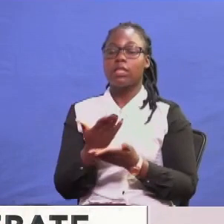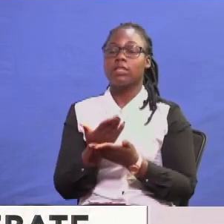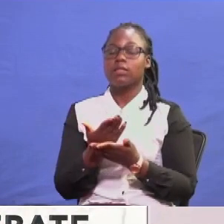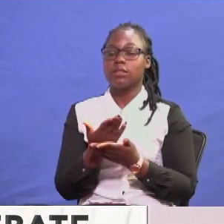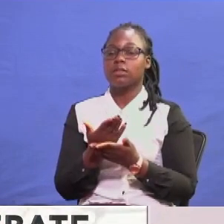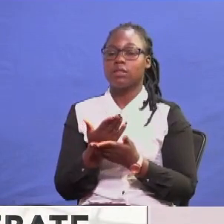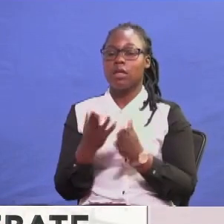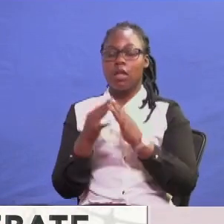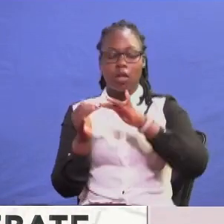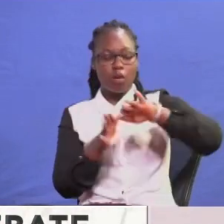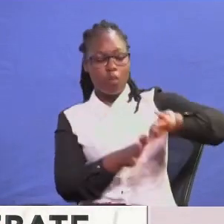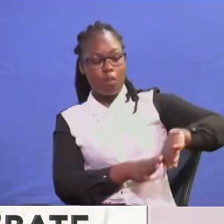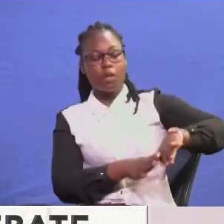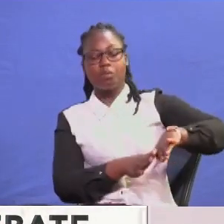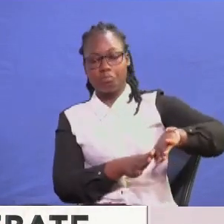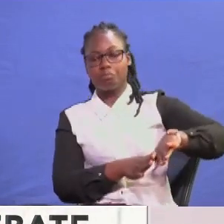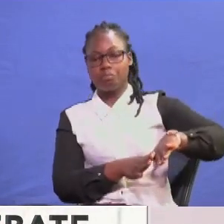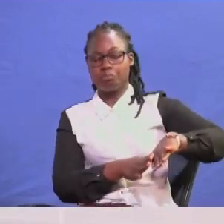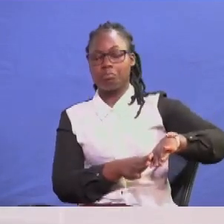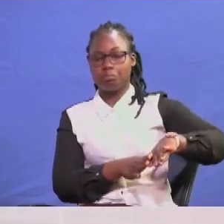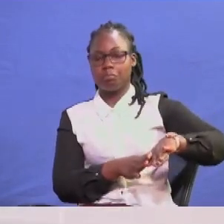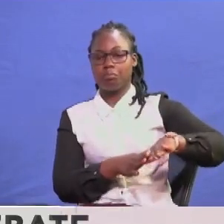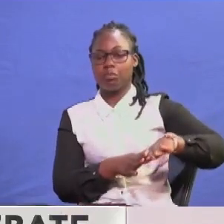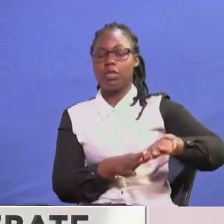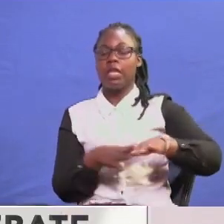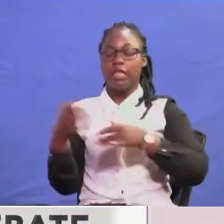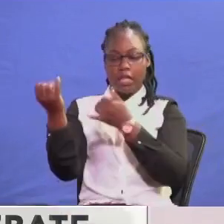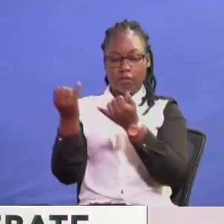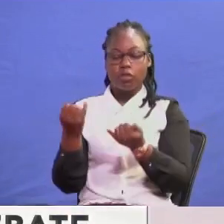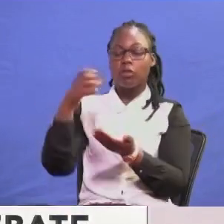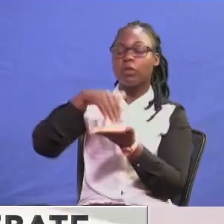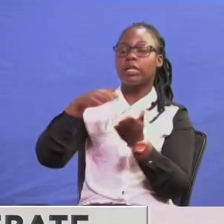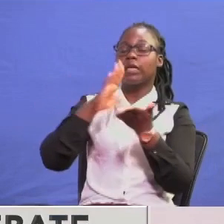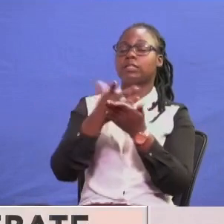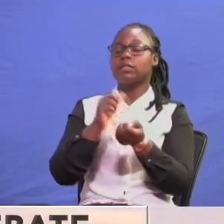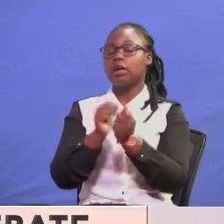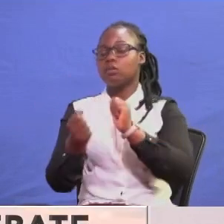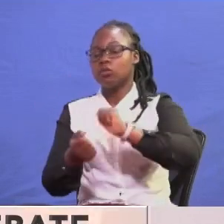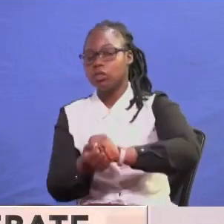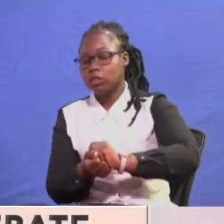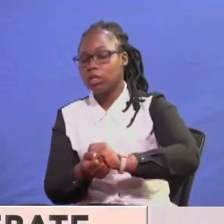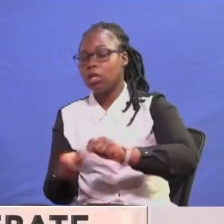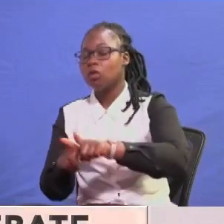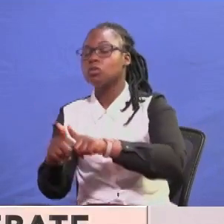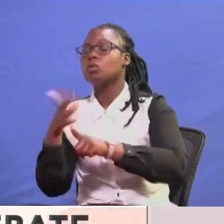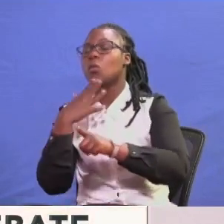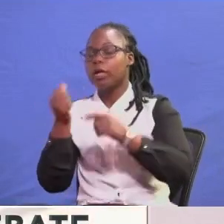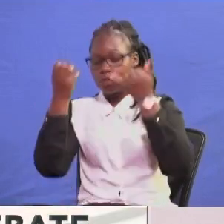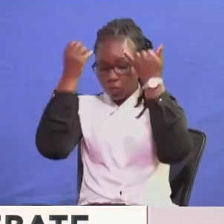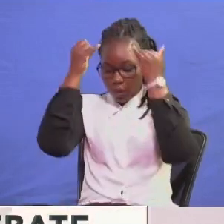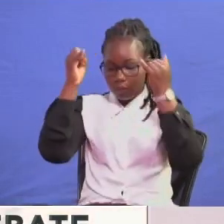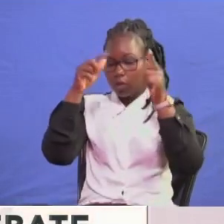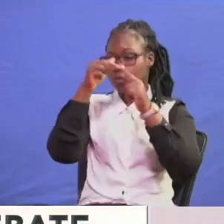they've gone back to the drawing board again. Now they have reintroduced some changes and they want to actually, amend it into the